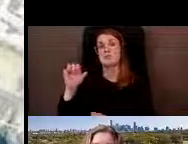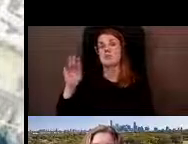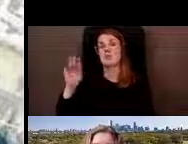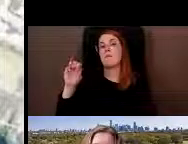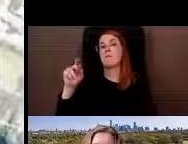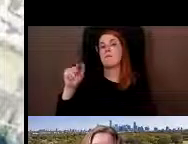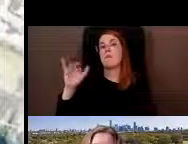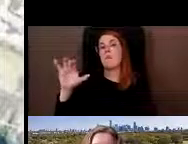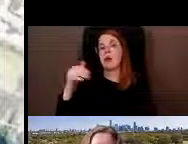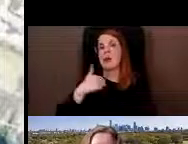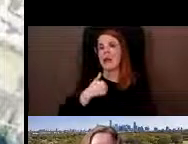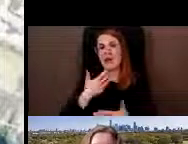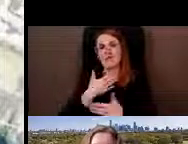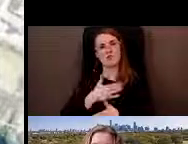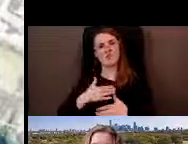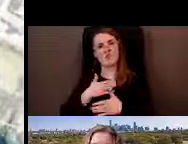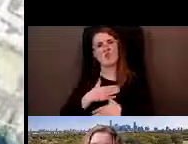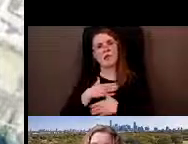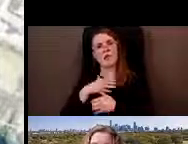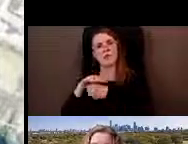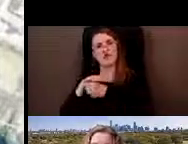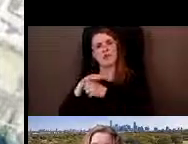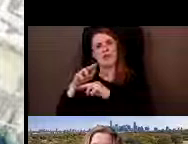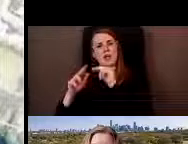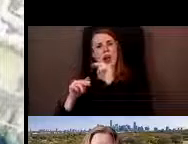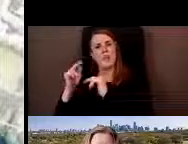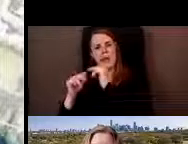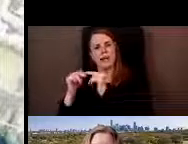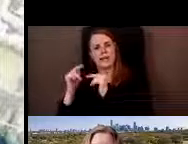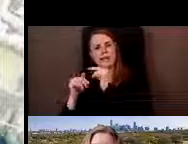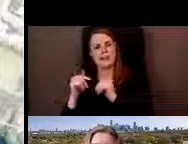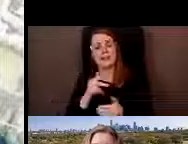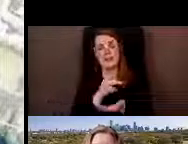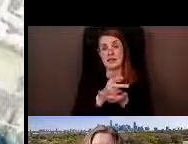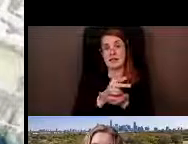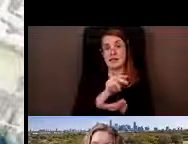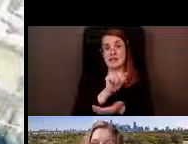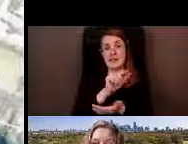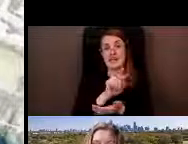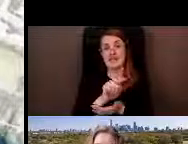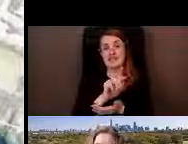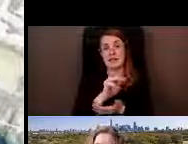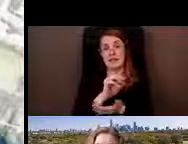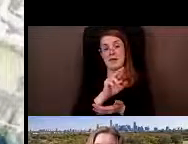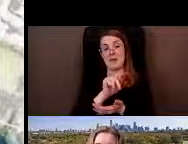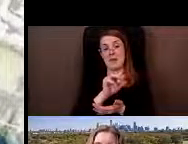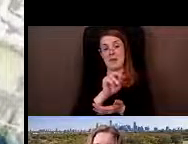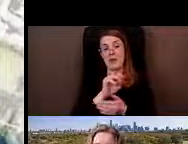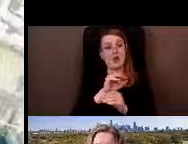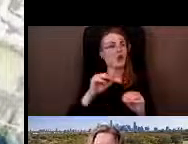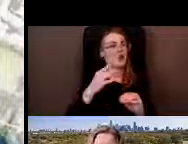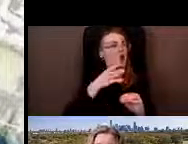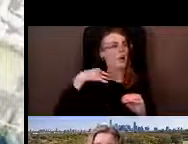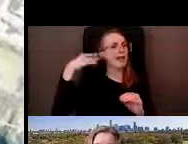field complex here. And by the garage off of AZ Morton is an off-leash dog area with a